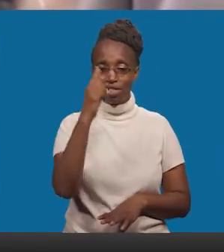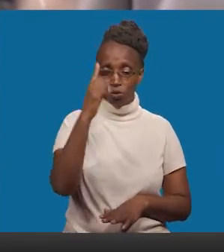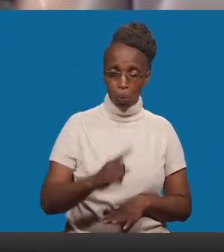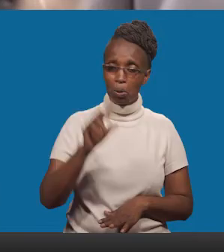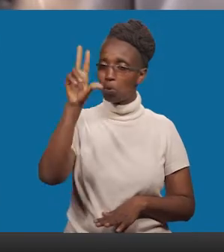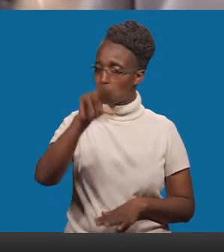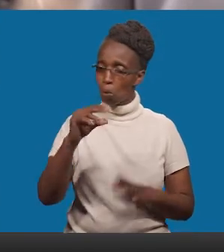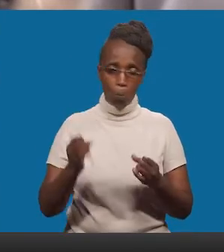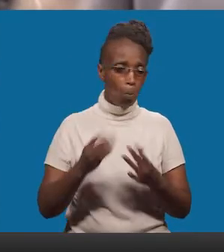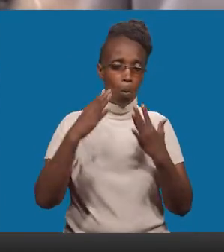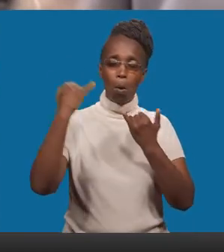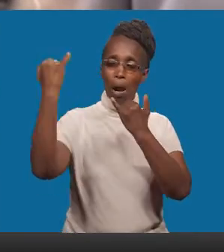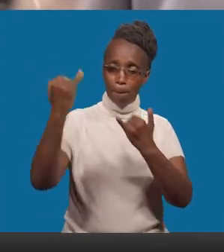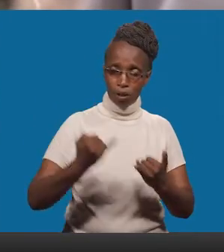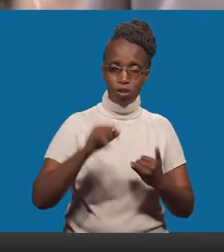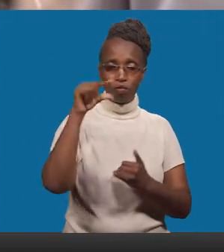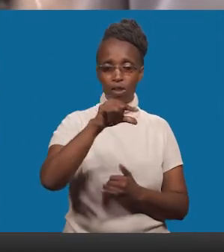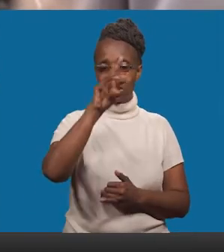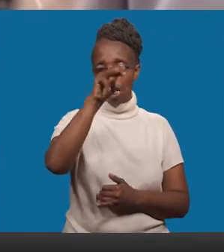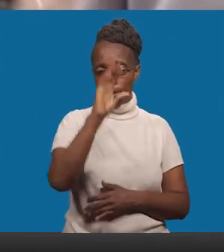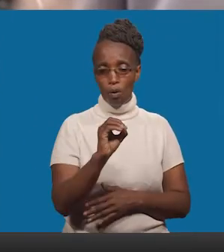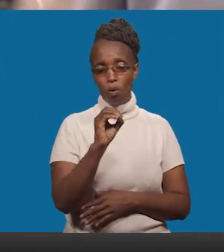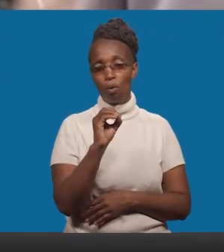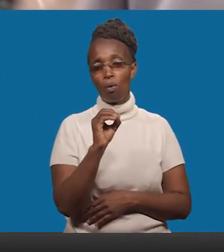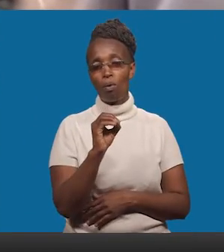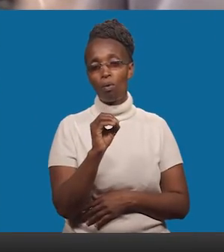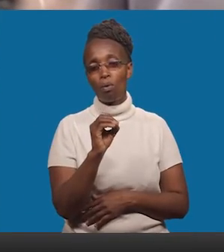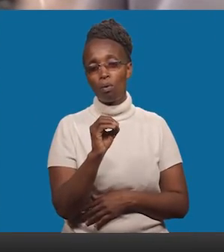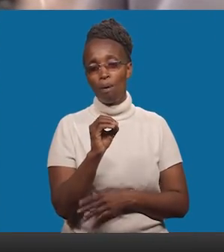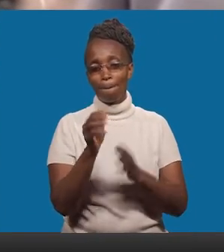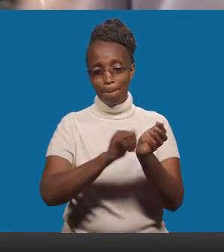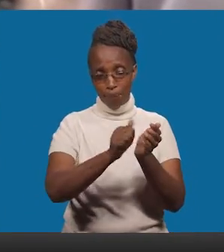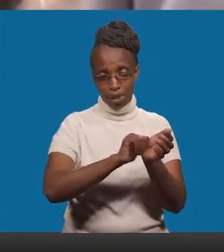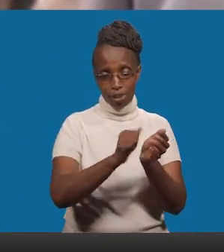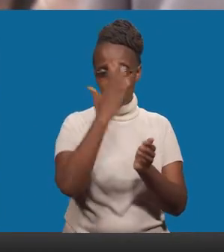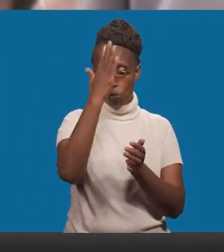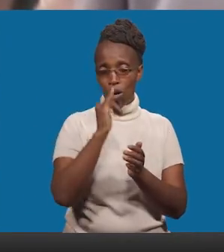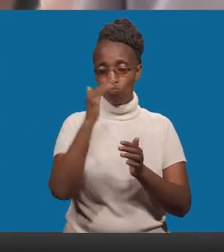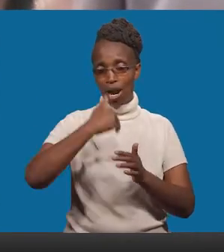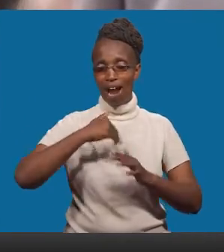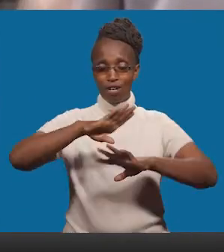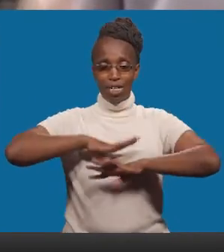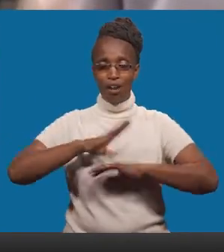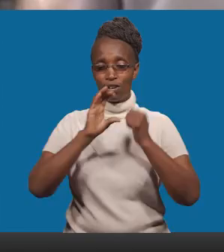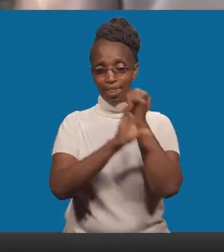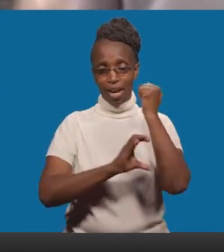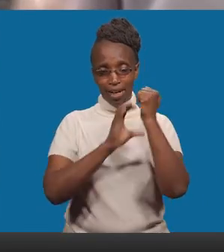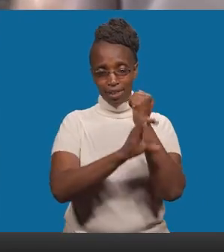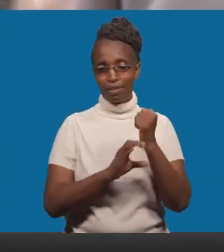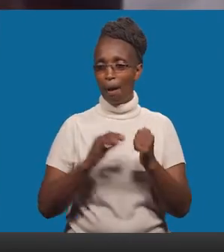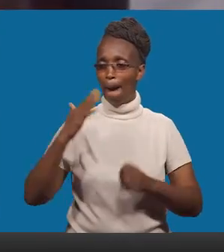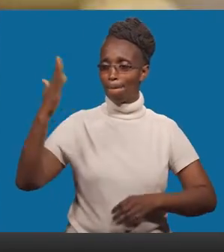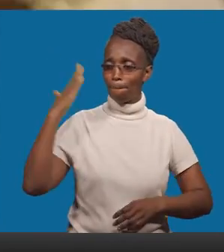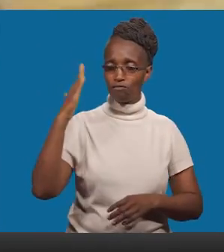saying no to importation of GMO, no to importation of maize, because we have enough maize in this